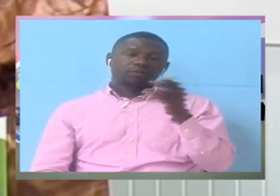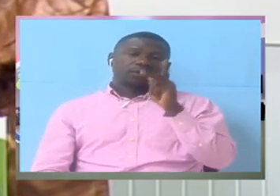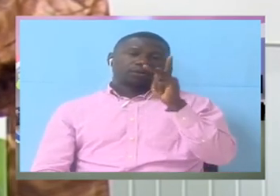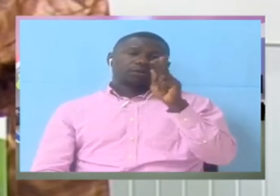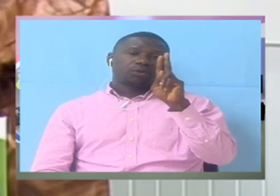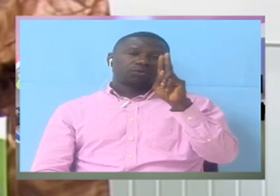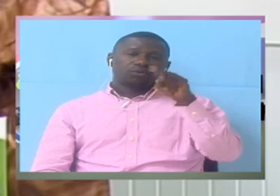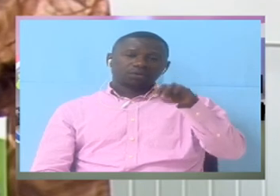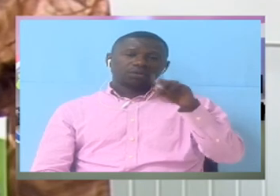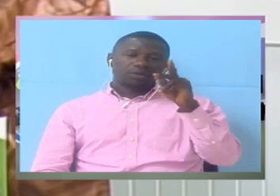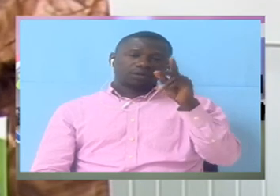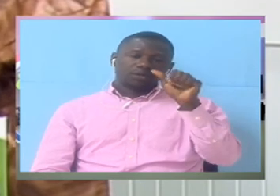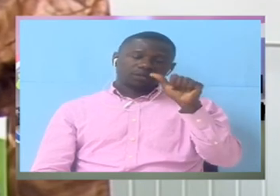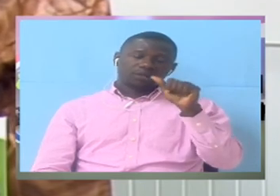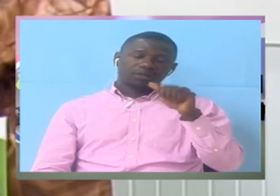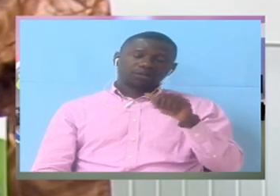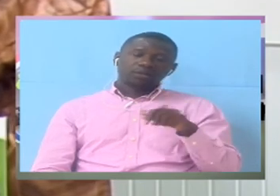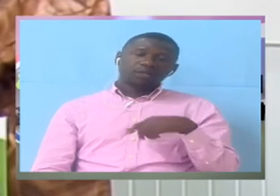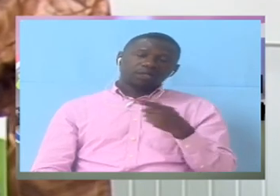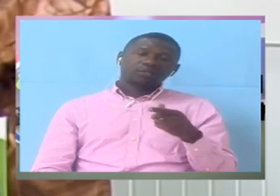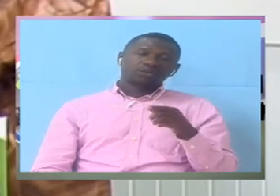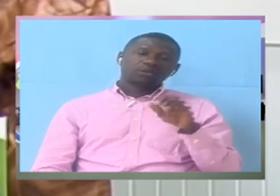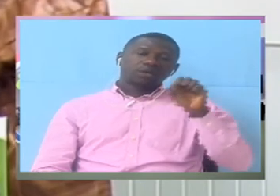That was Swandi and his group. We